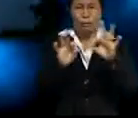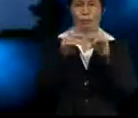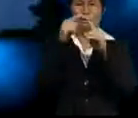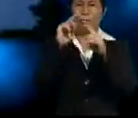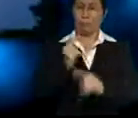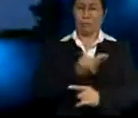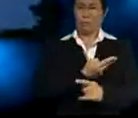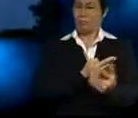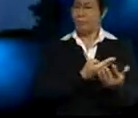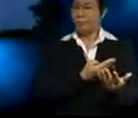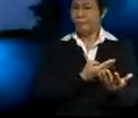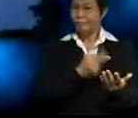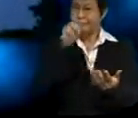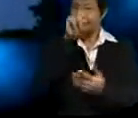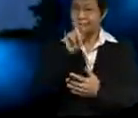us?